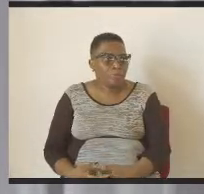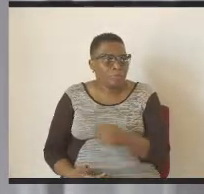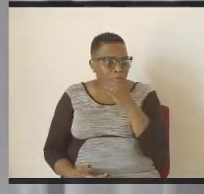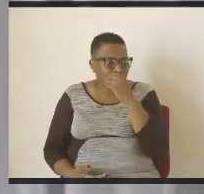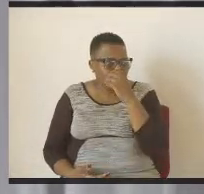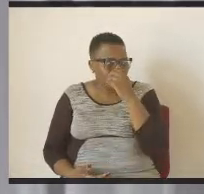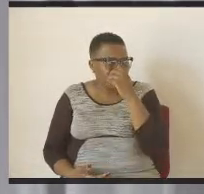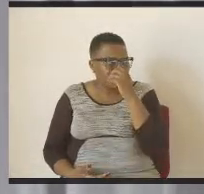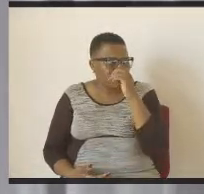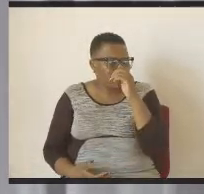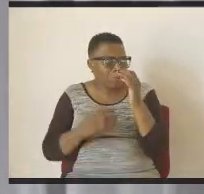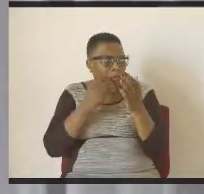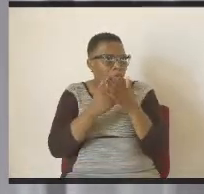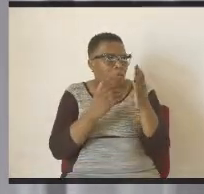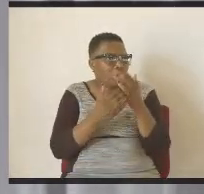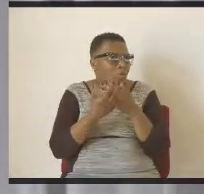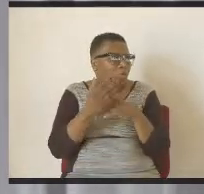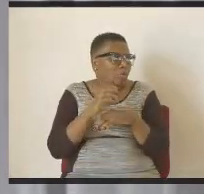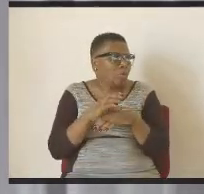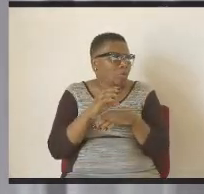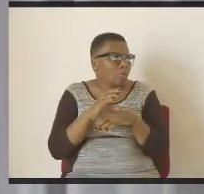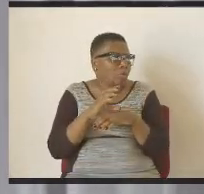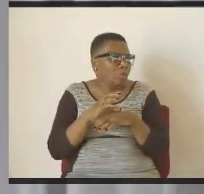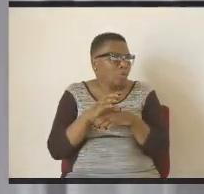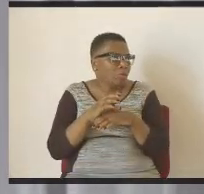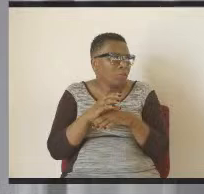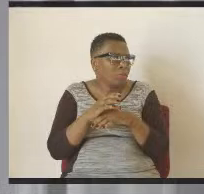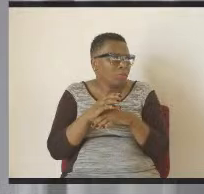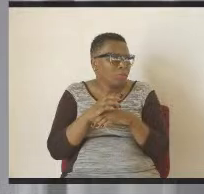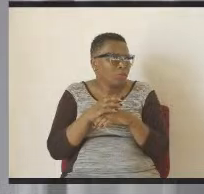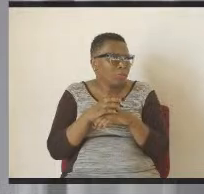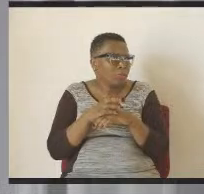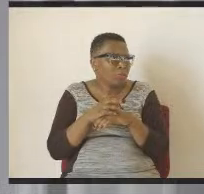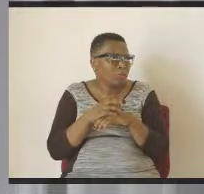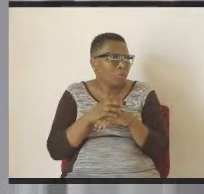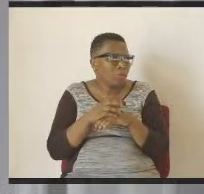Good morning, church. For me, the cross means freedom.